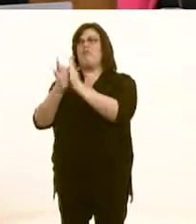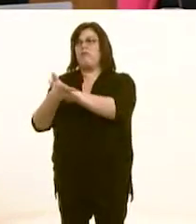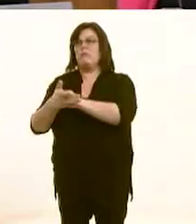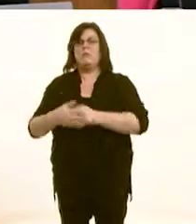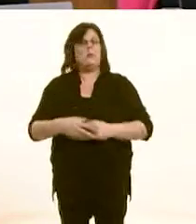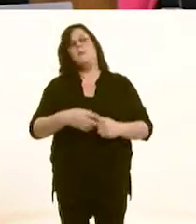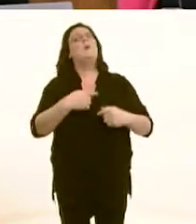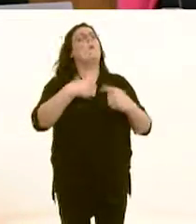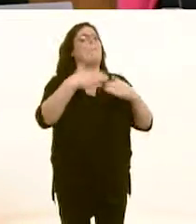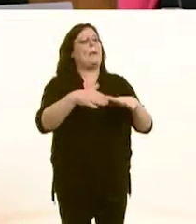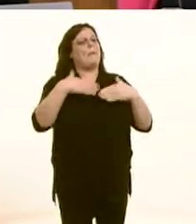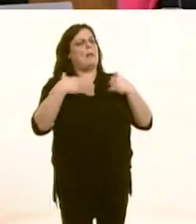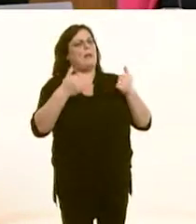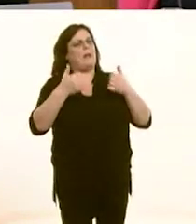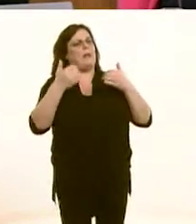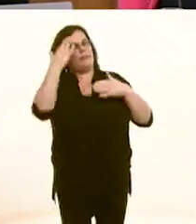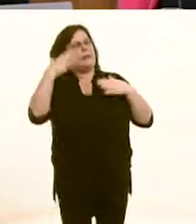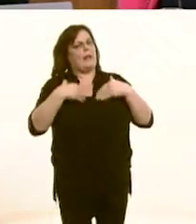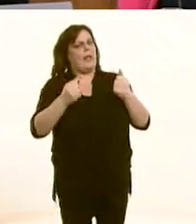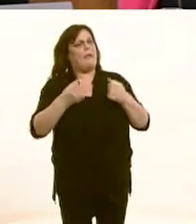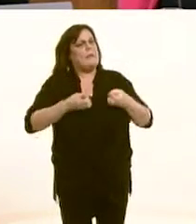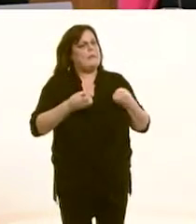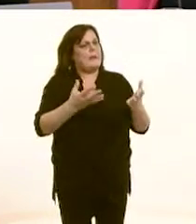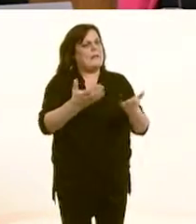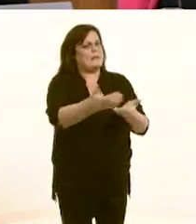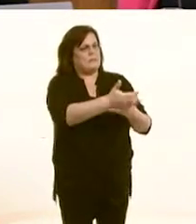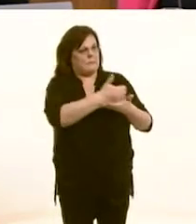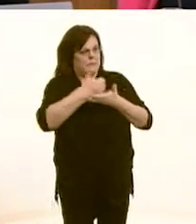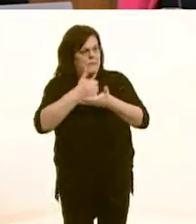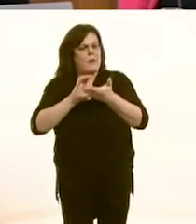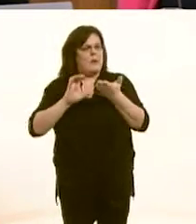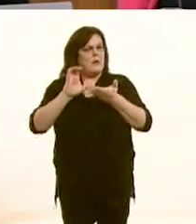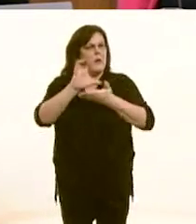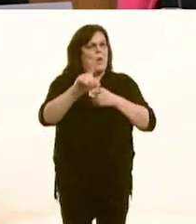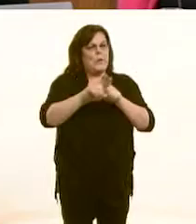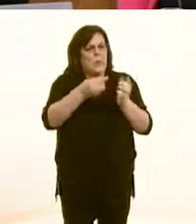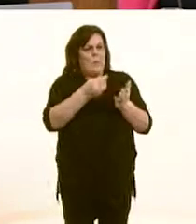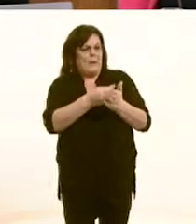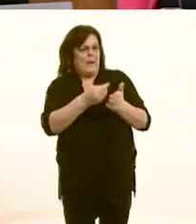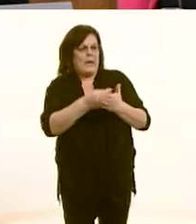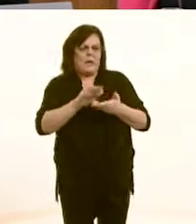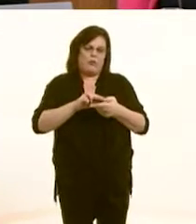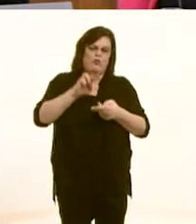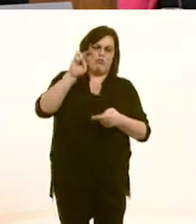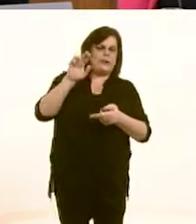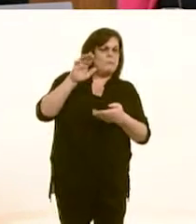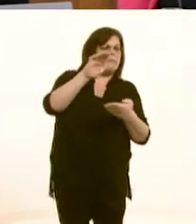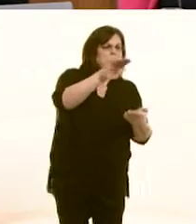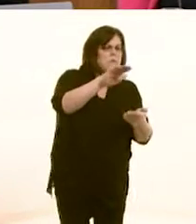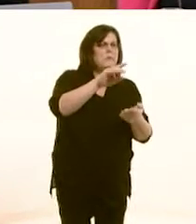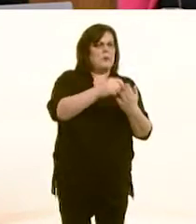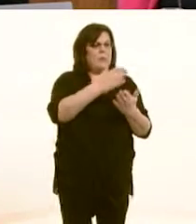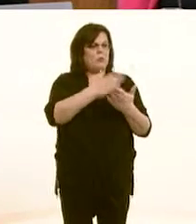mental health spending. We increased it for child and adolescent mental health services when the demand was there. So we've made sure that is